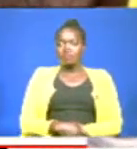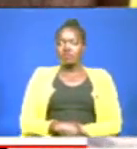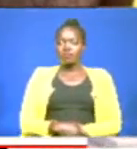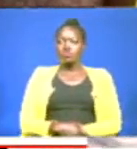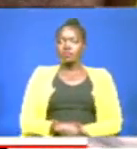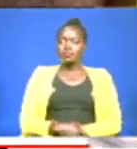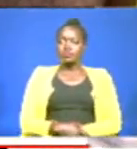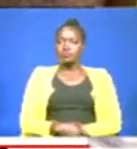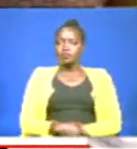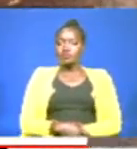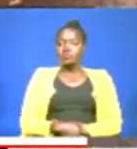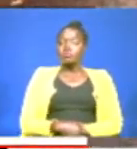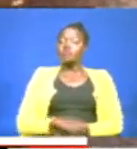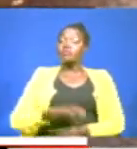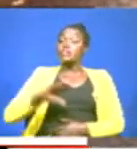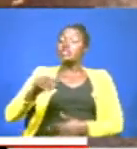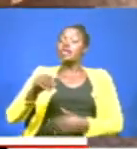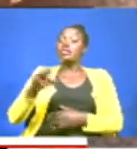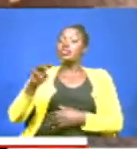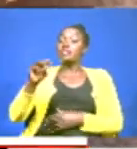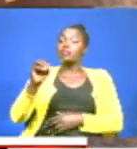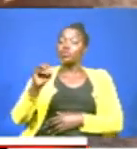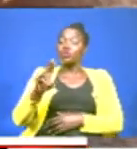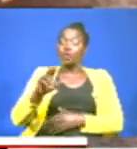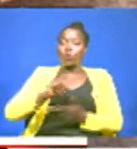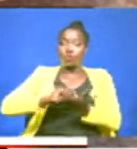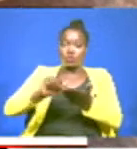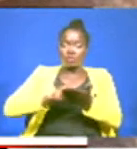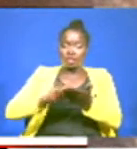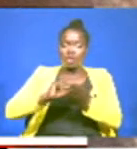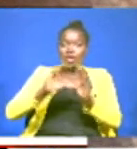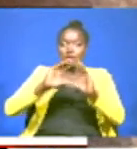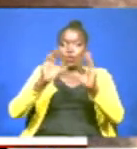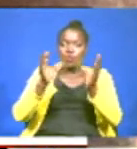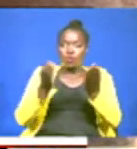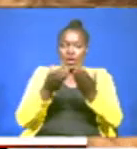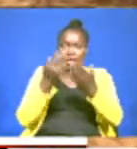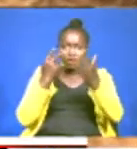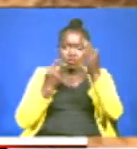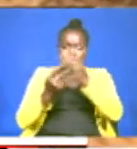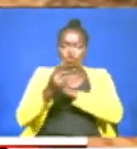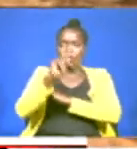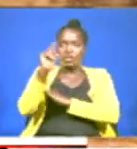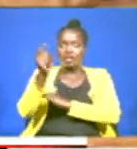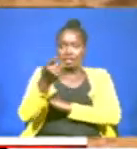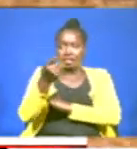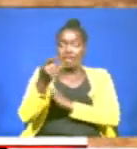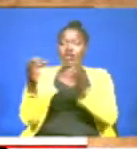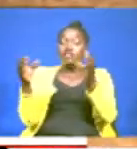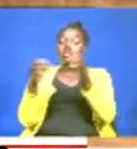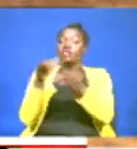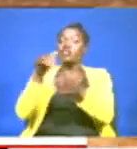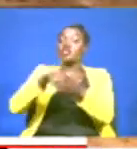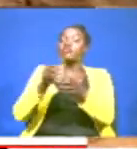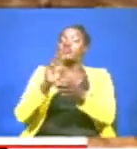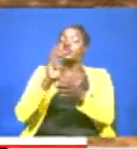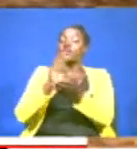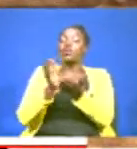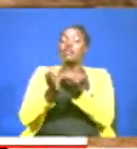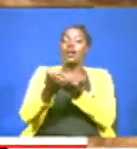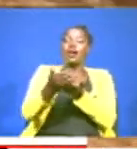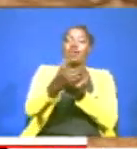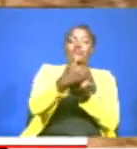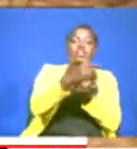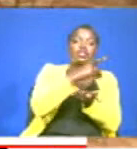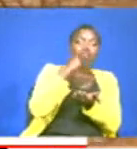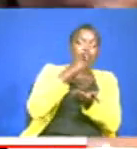The county has signed a memorandum of understanding with World Vision Kenya that will see the organization invest in water harvesting in drier parts